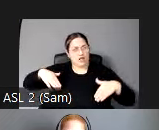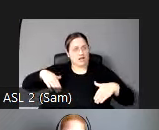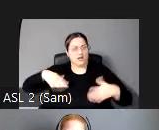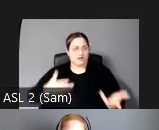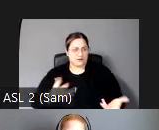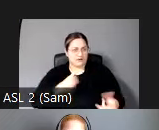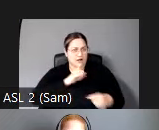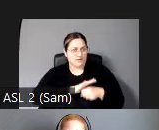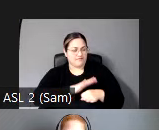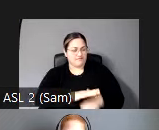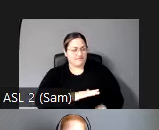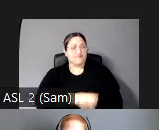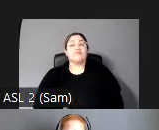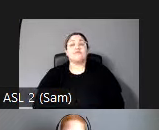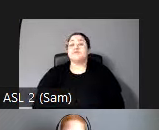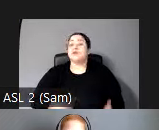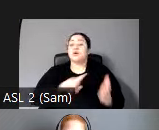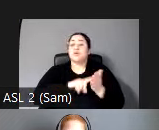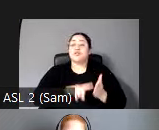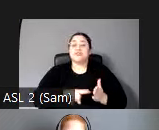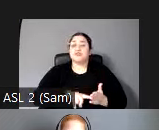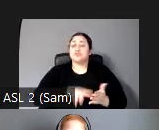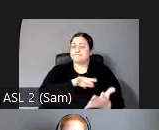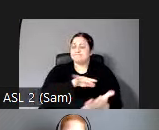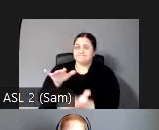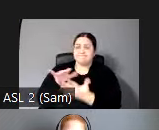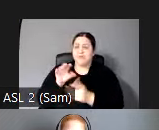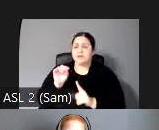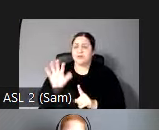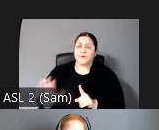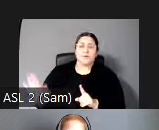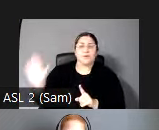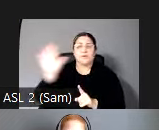report found that on average, an Ontarian can expect to